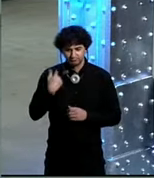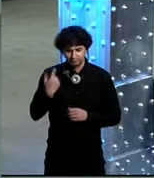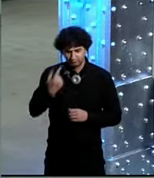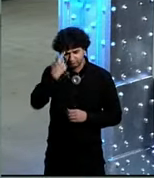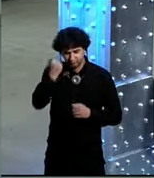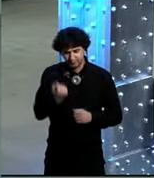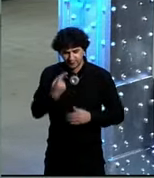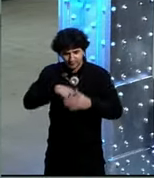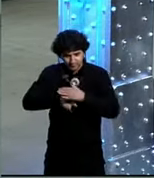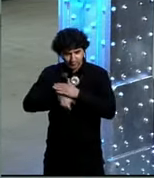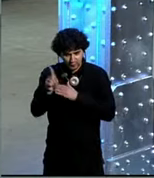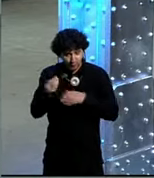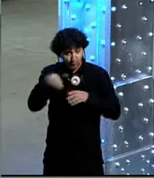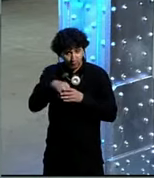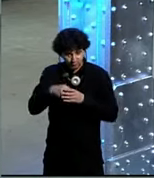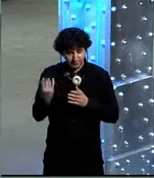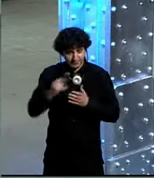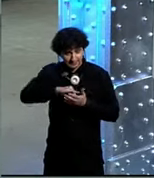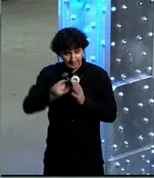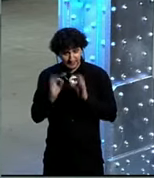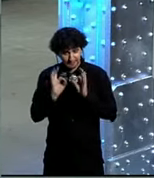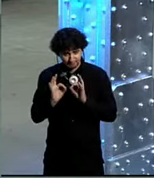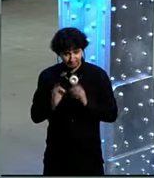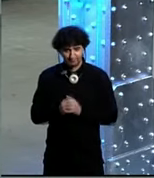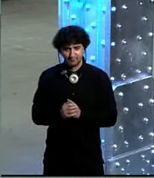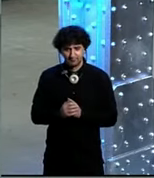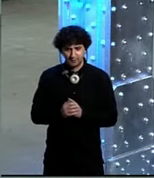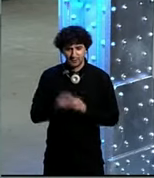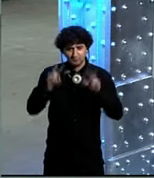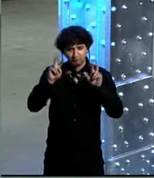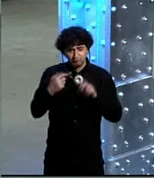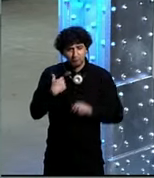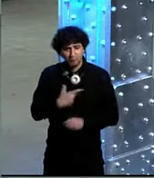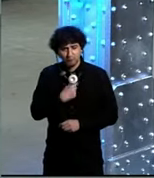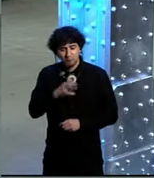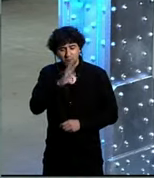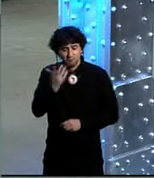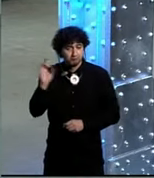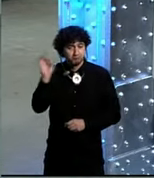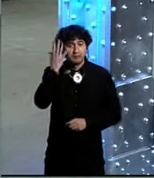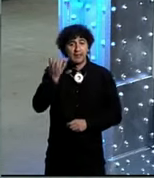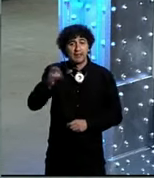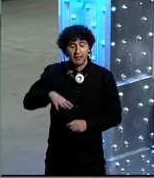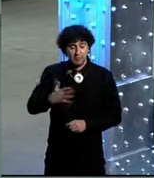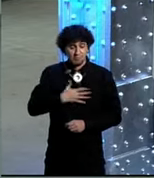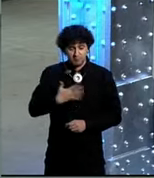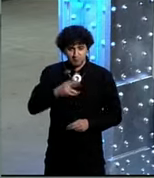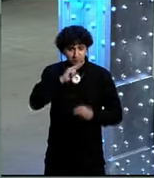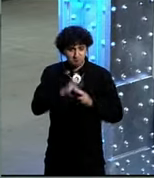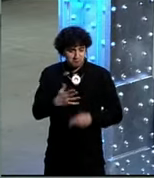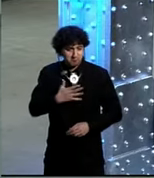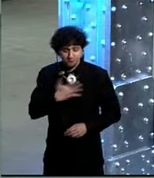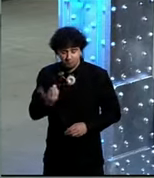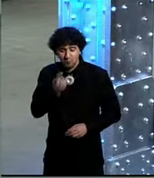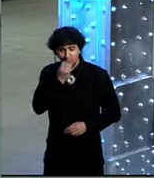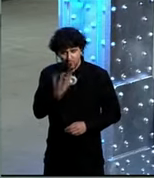Media City, Finland, and I like those titles because I came up with them myself, which is always a good thing to do, so you can have something nice